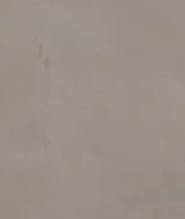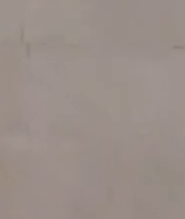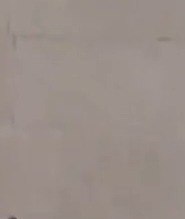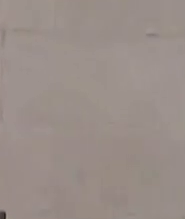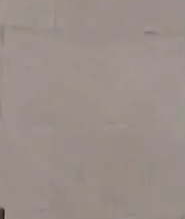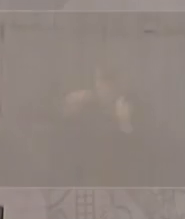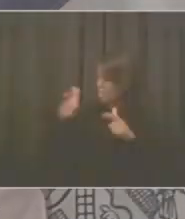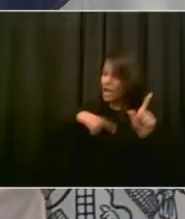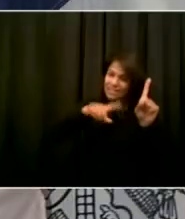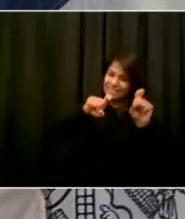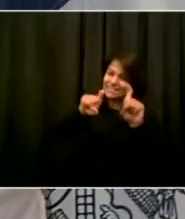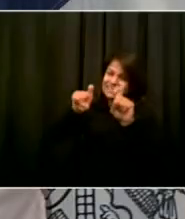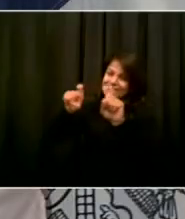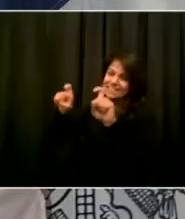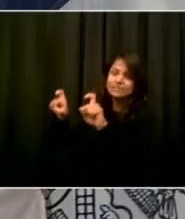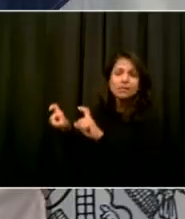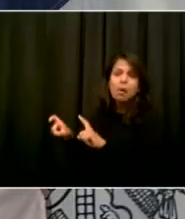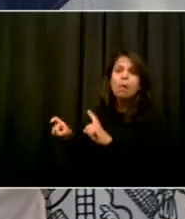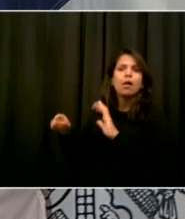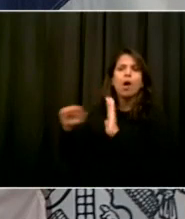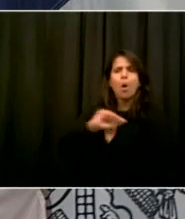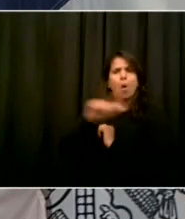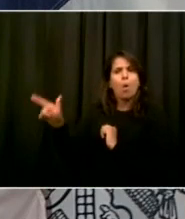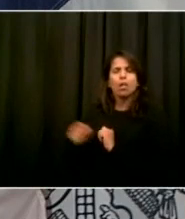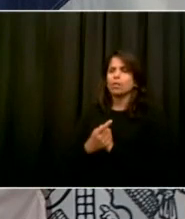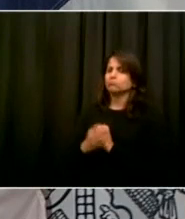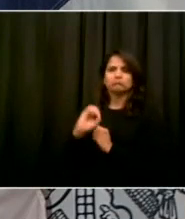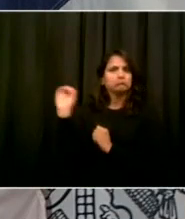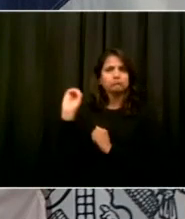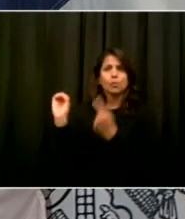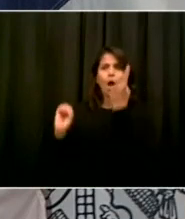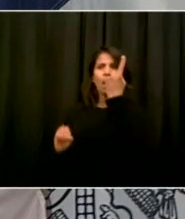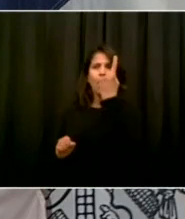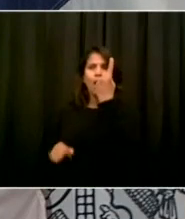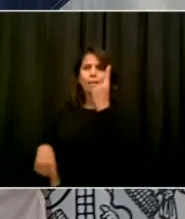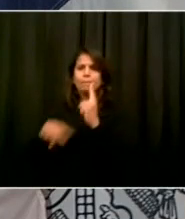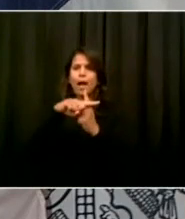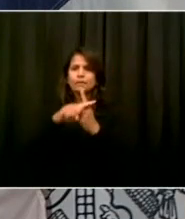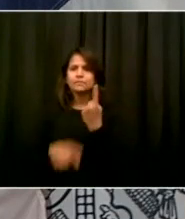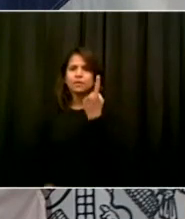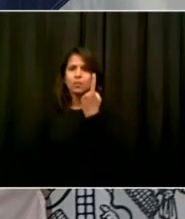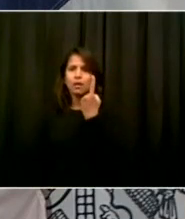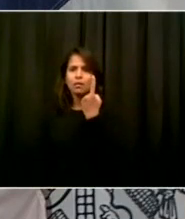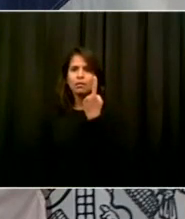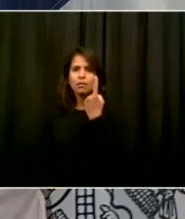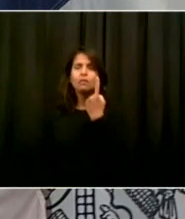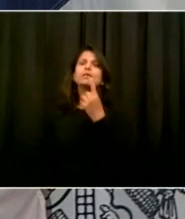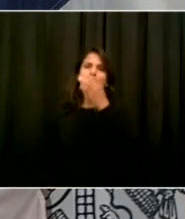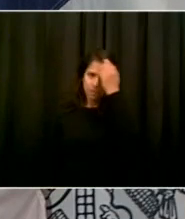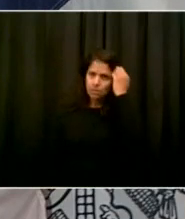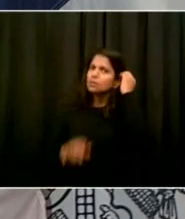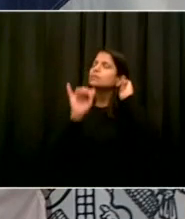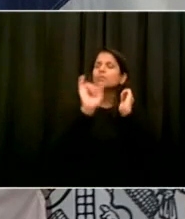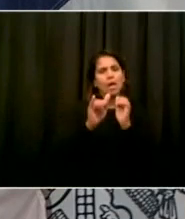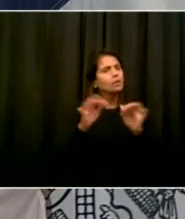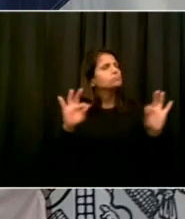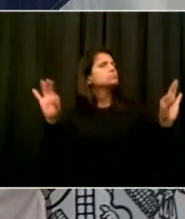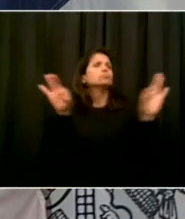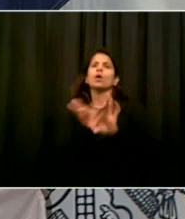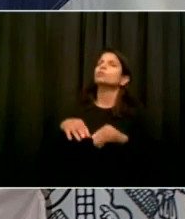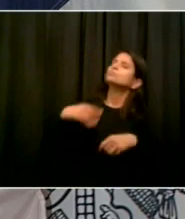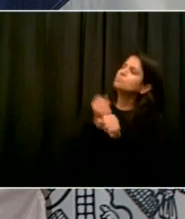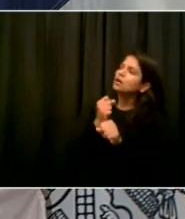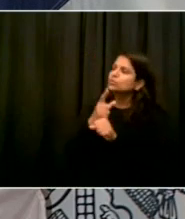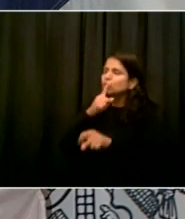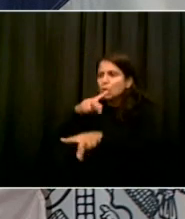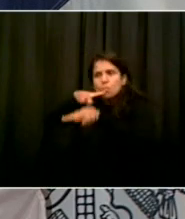down schools. We're watching, and the decision will be made based on the facts of whether we need to do a fuller shutdown in those